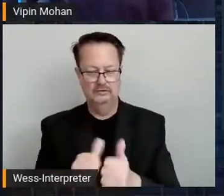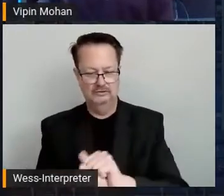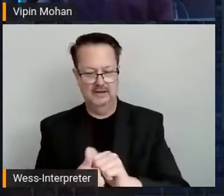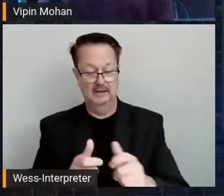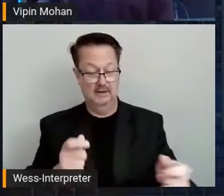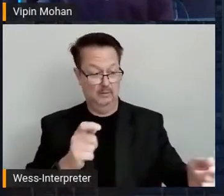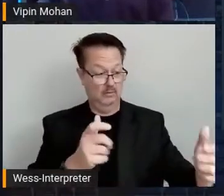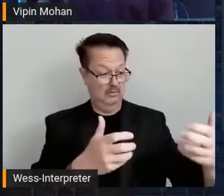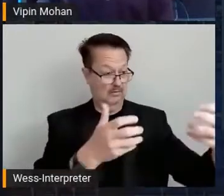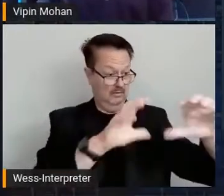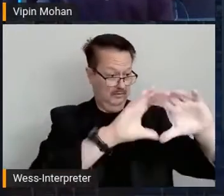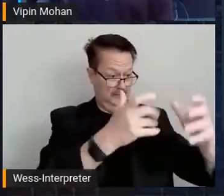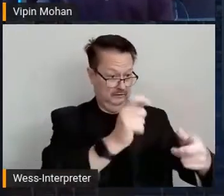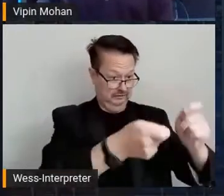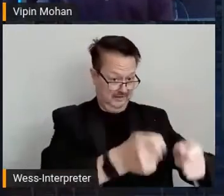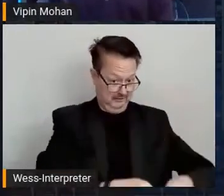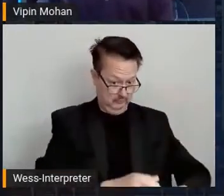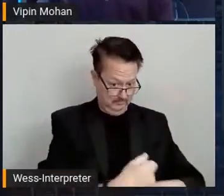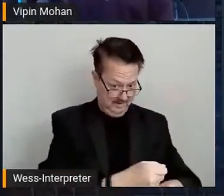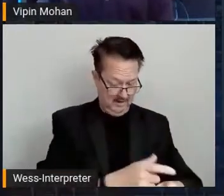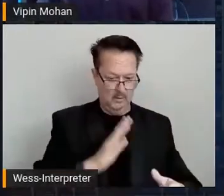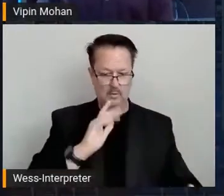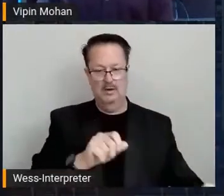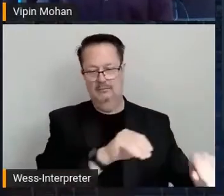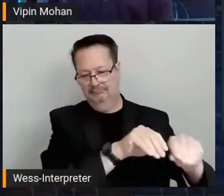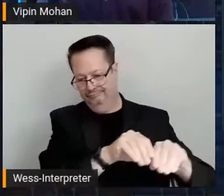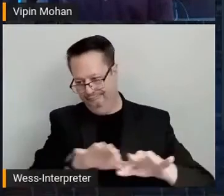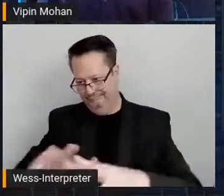the changes that you make to your cluster spec.